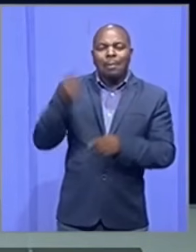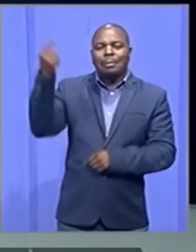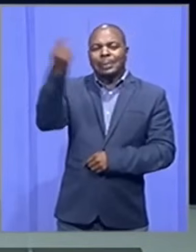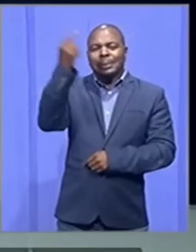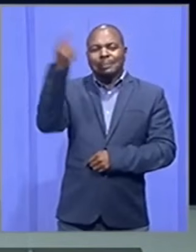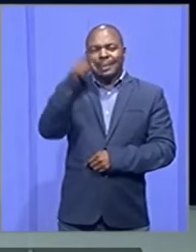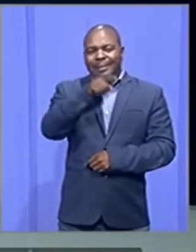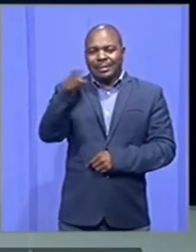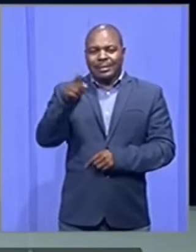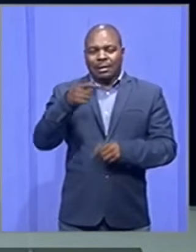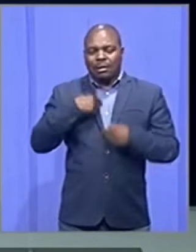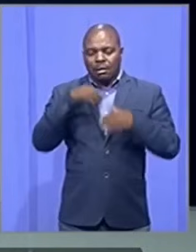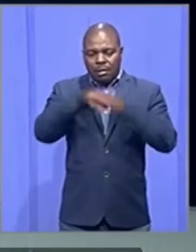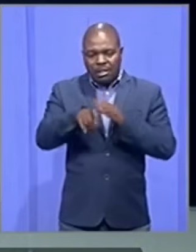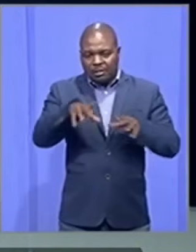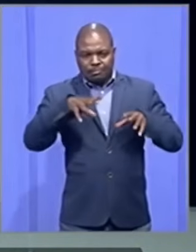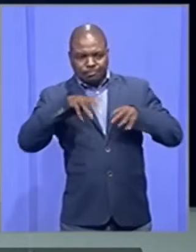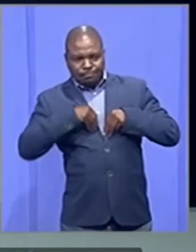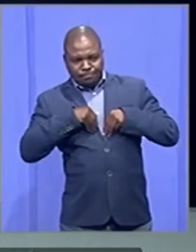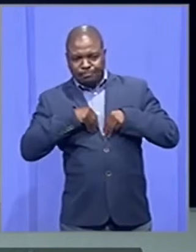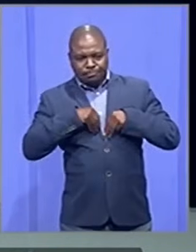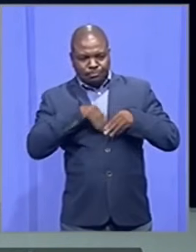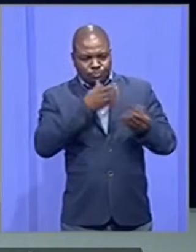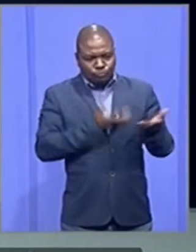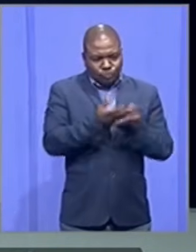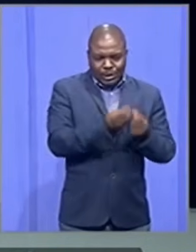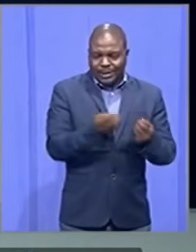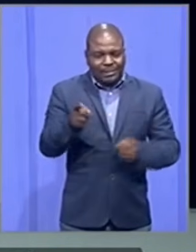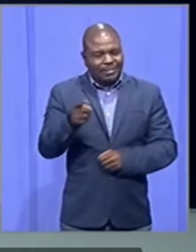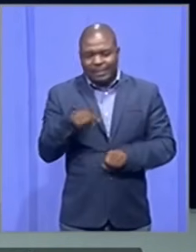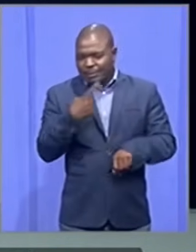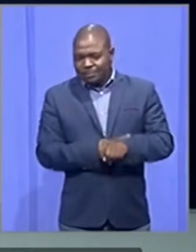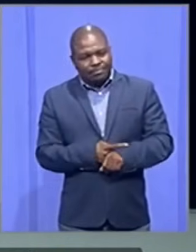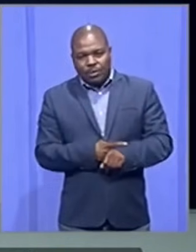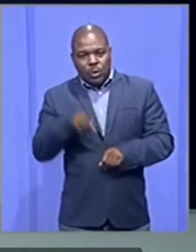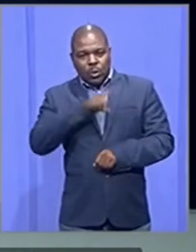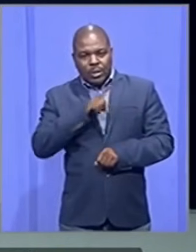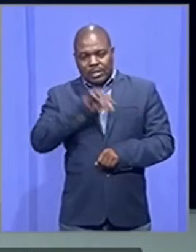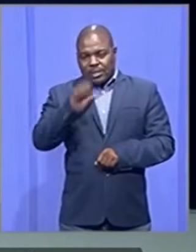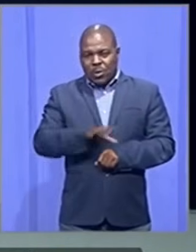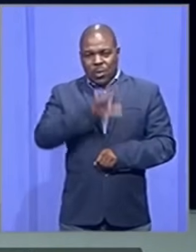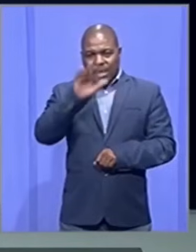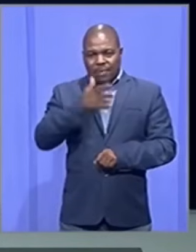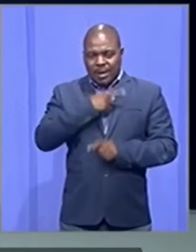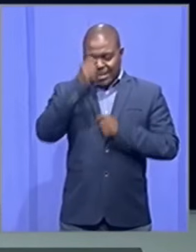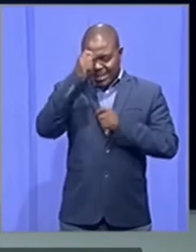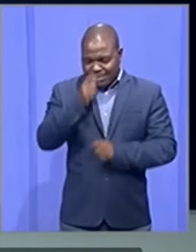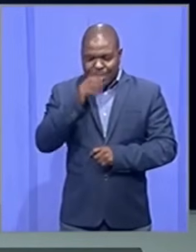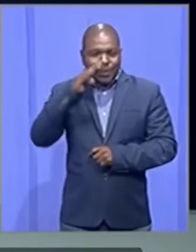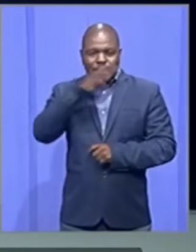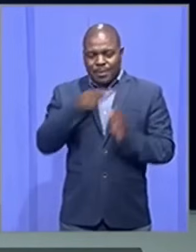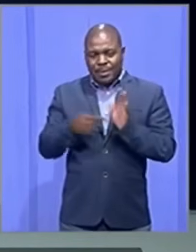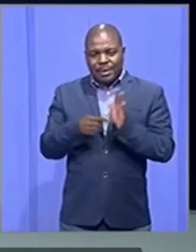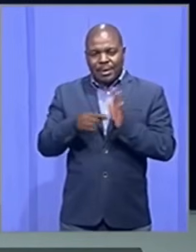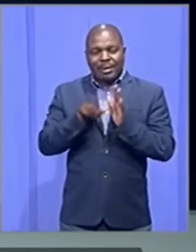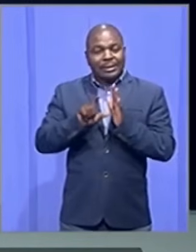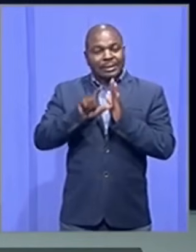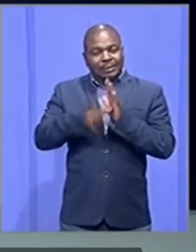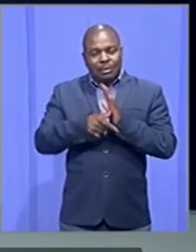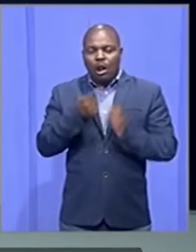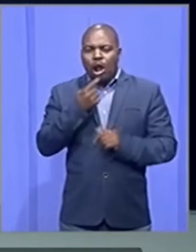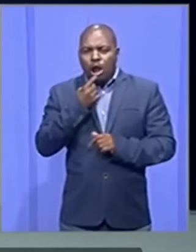di na le bothata ba hore amohela re kene baneng hobane ka nnete high recognized South Africa ka ofela ha ba tsebe nix hore bohole ya